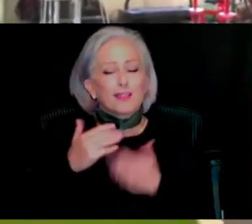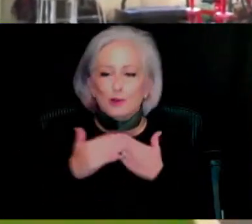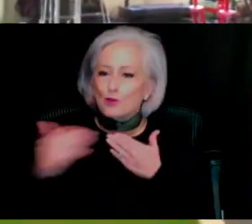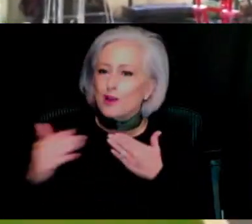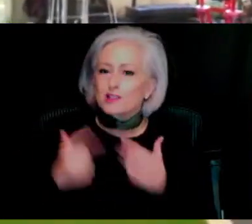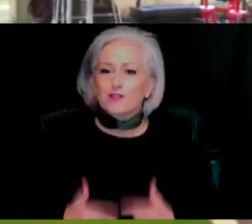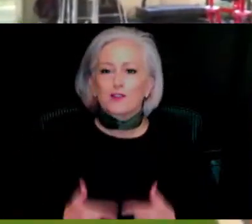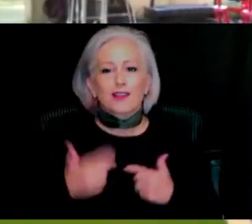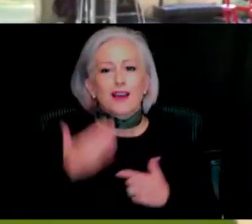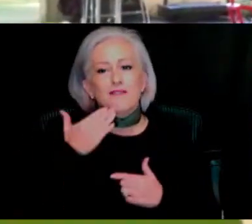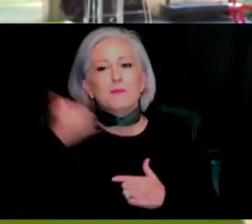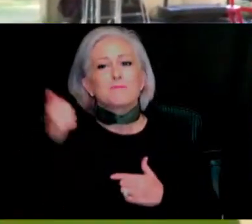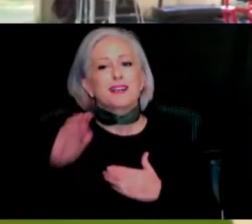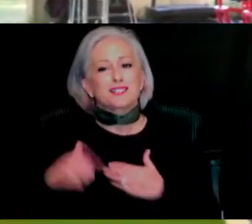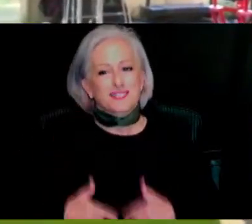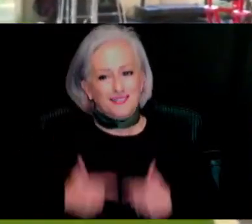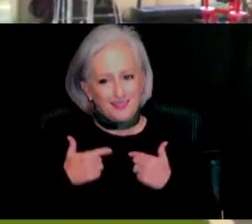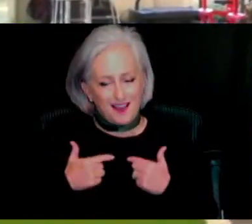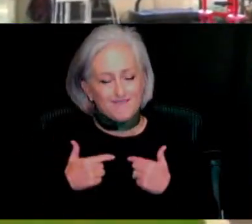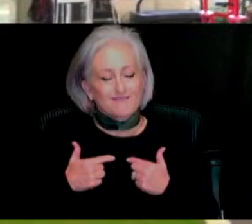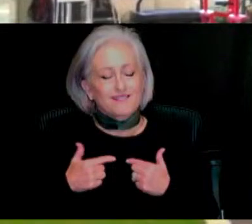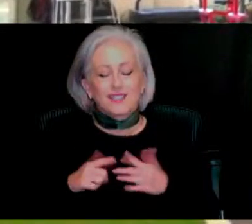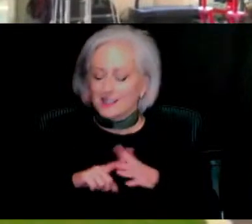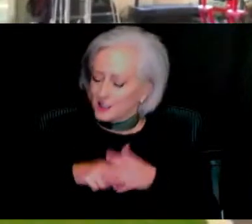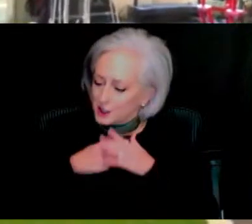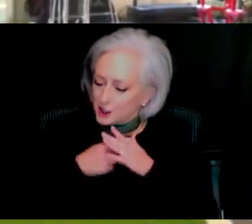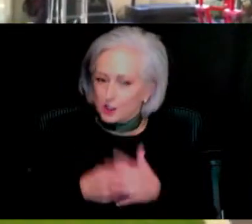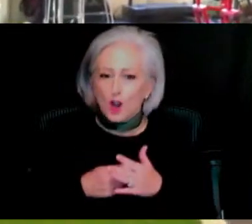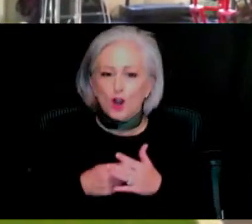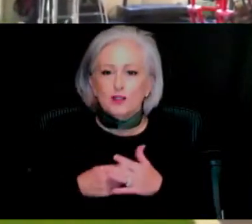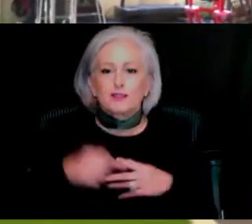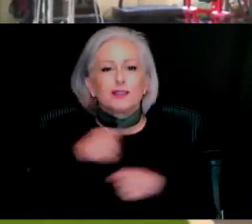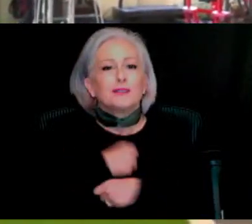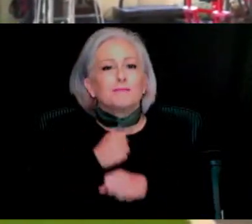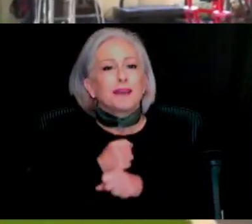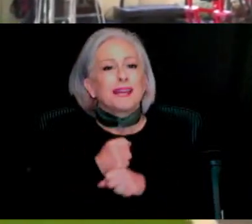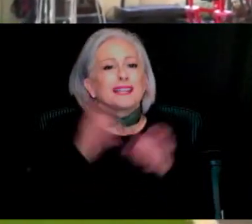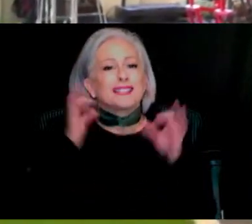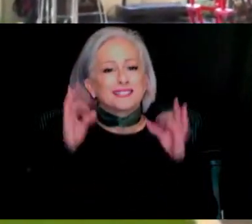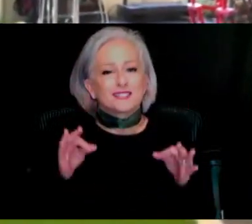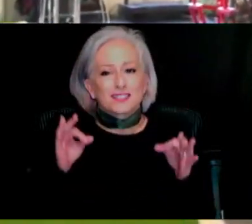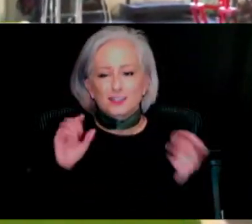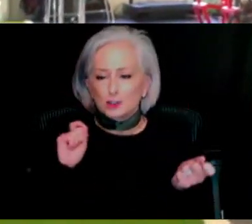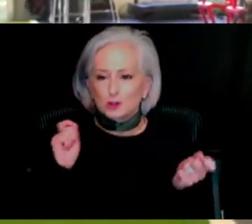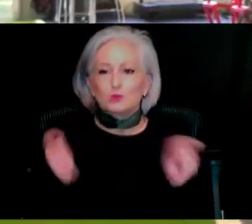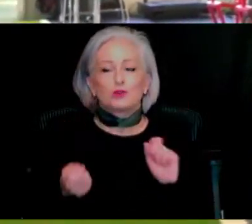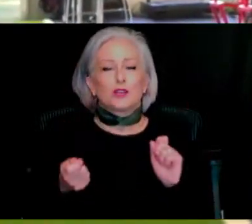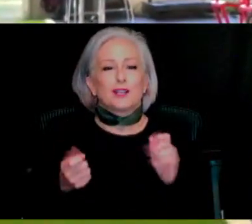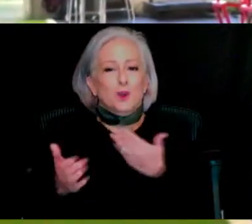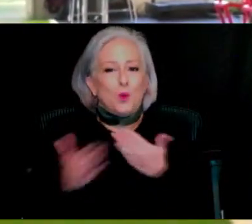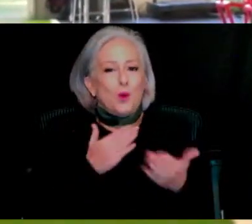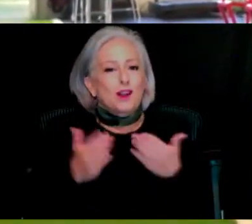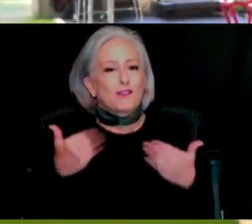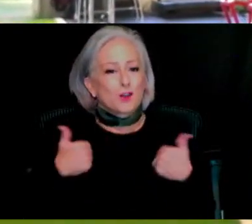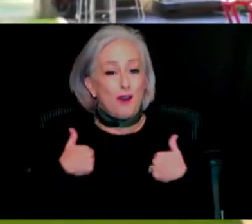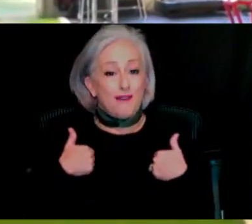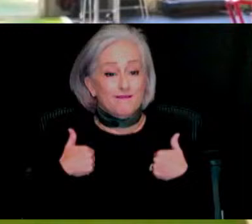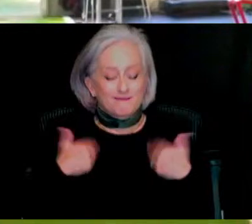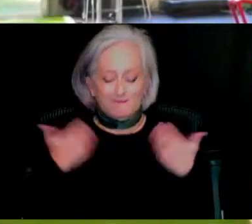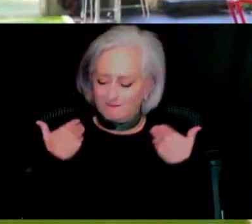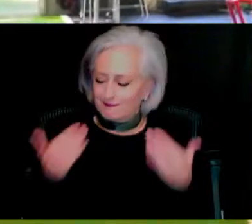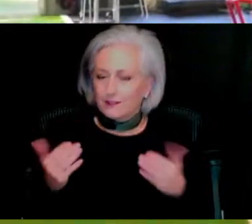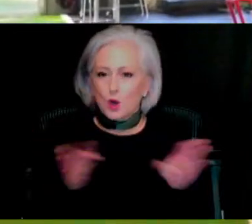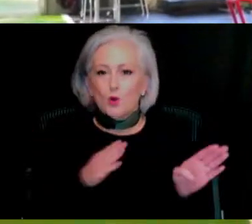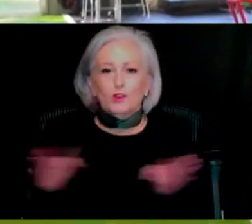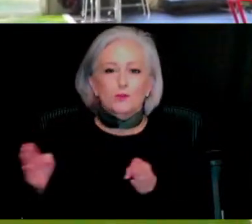Kelsey said, get started, decide to make a change. Whatever you have, go ahead and plan on it. And right now, like I said, we have a special going